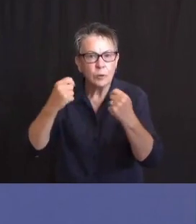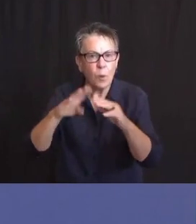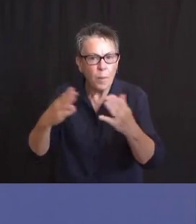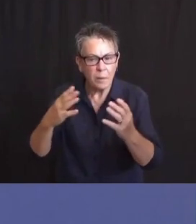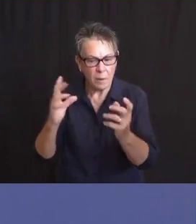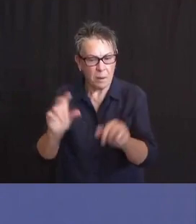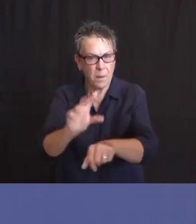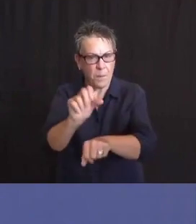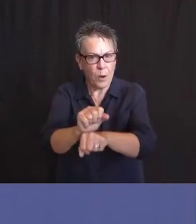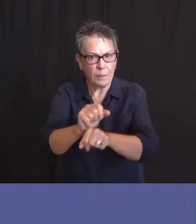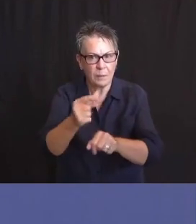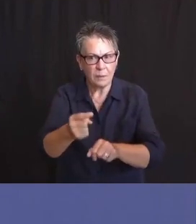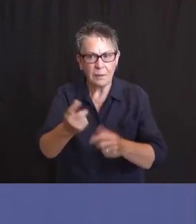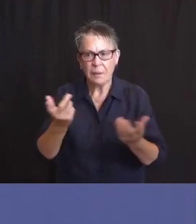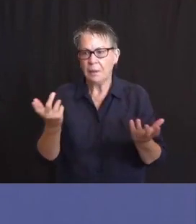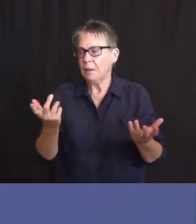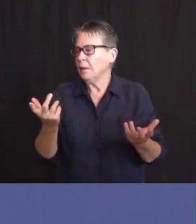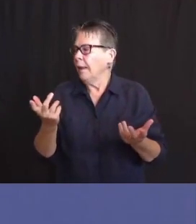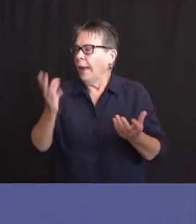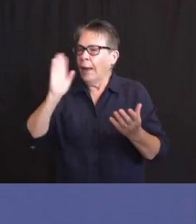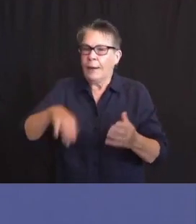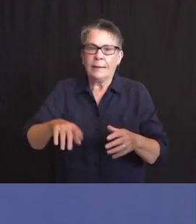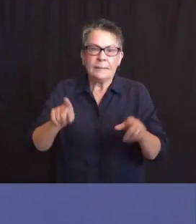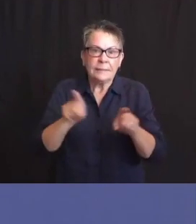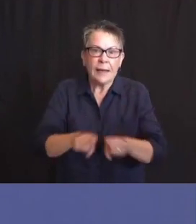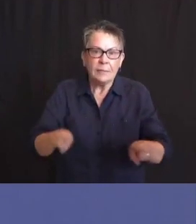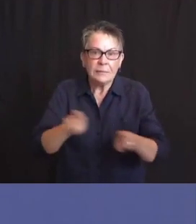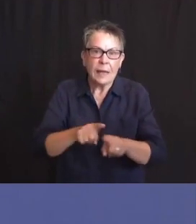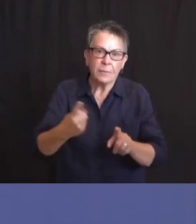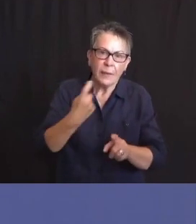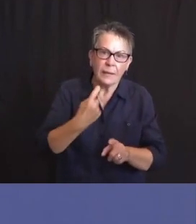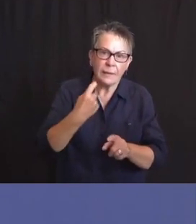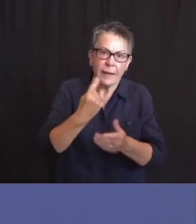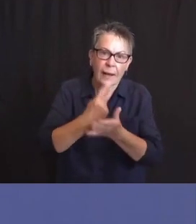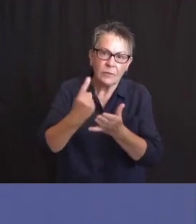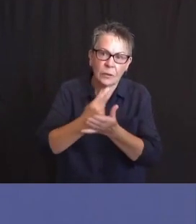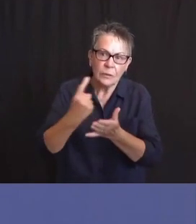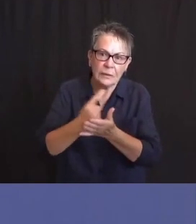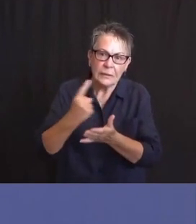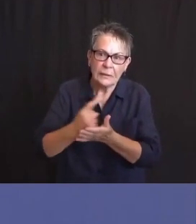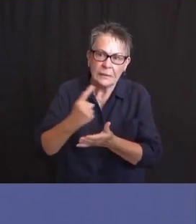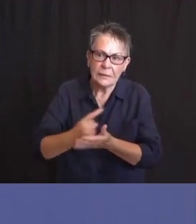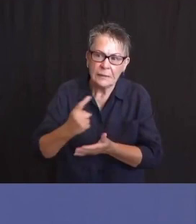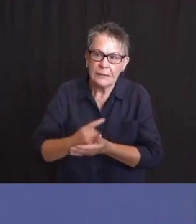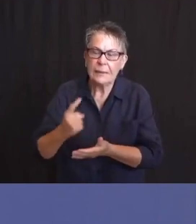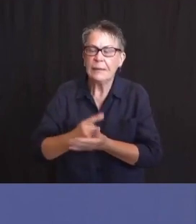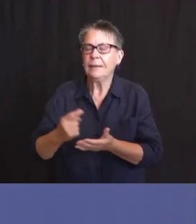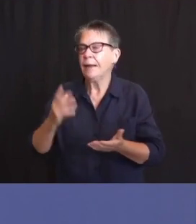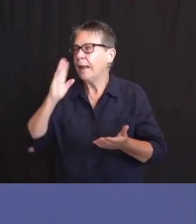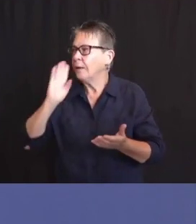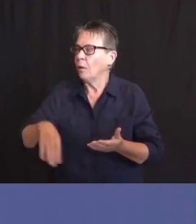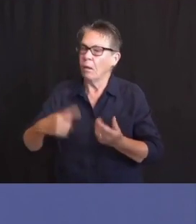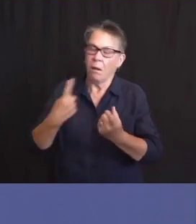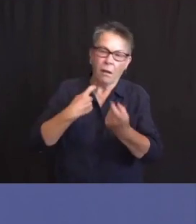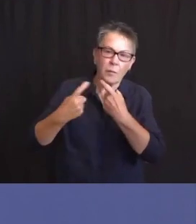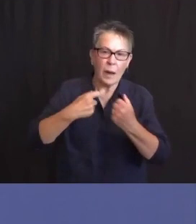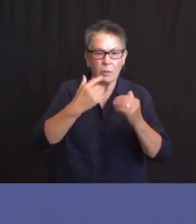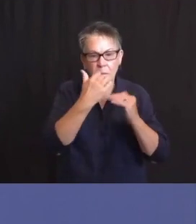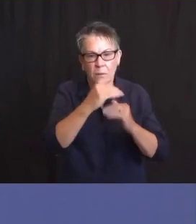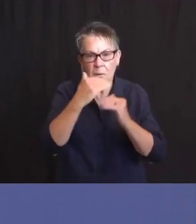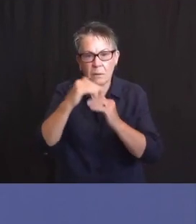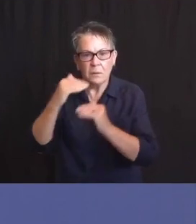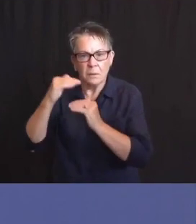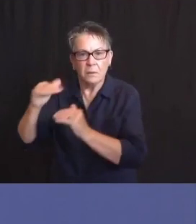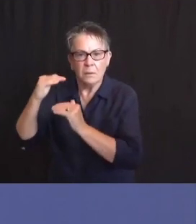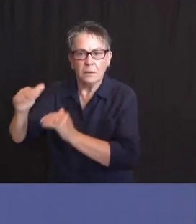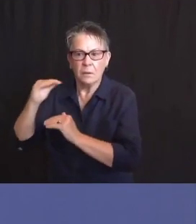now about having indoor dining, all the capacity restrictions, social distancing, hyper